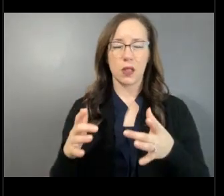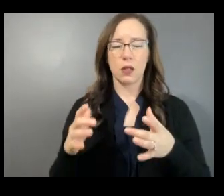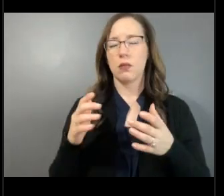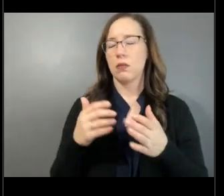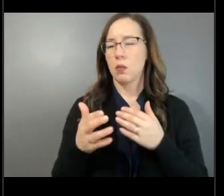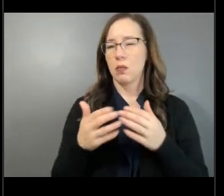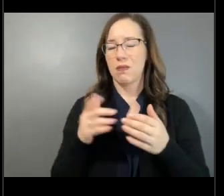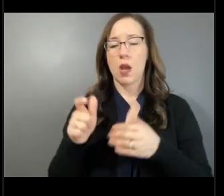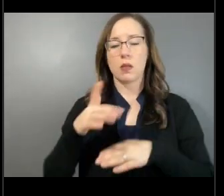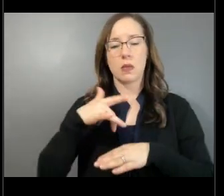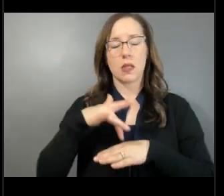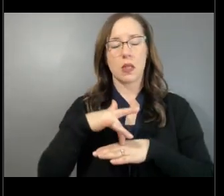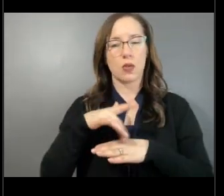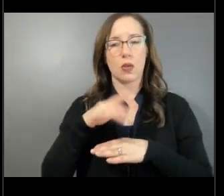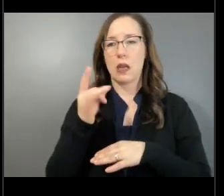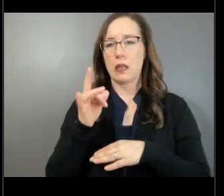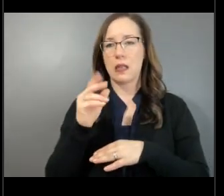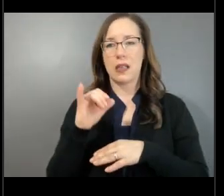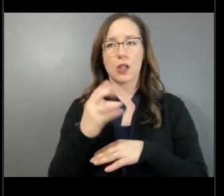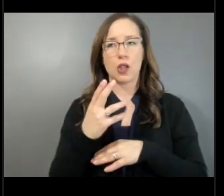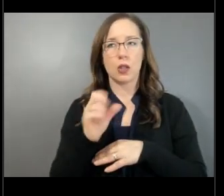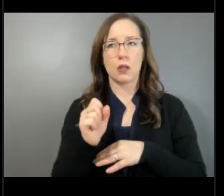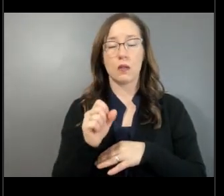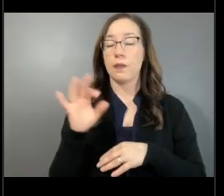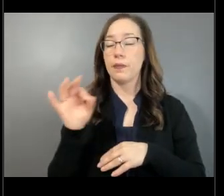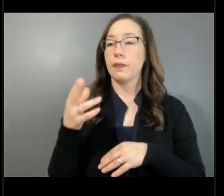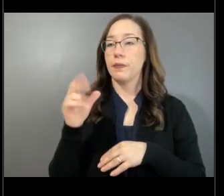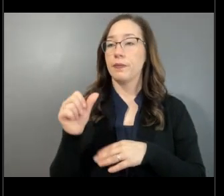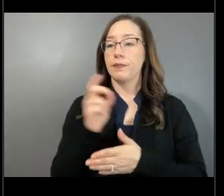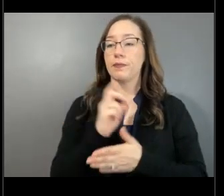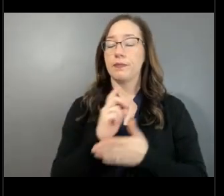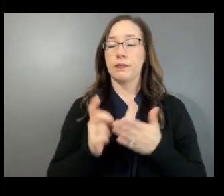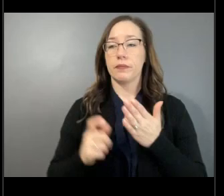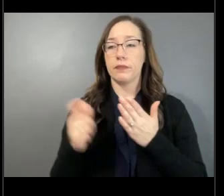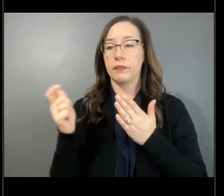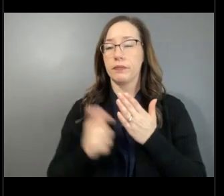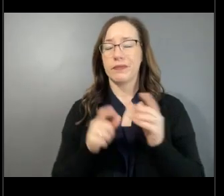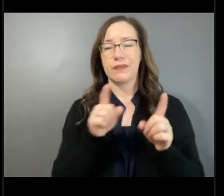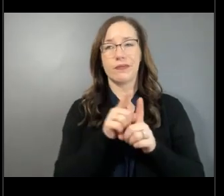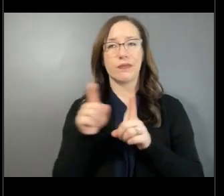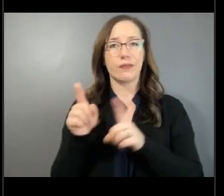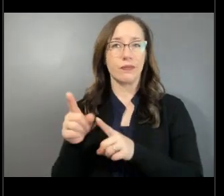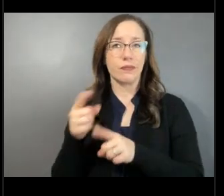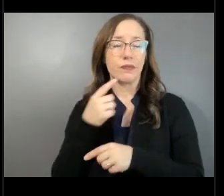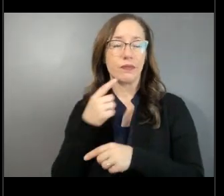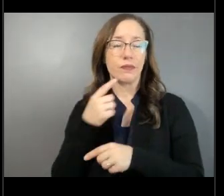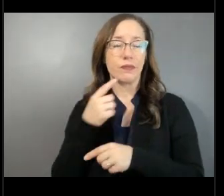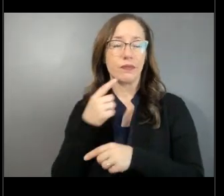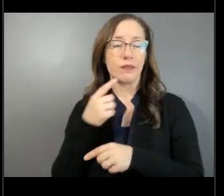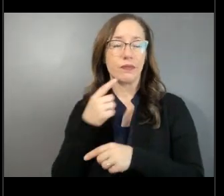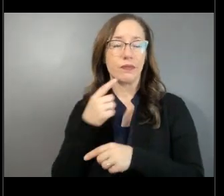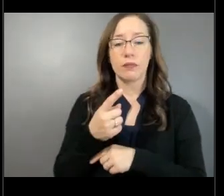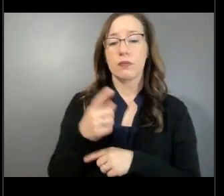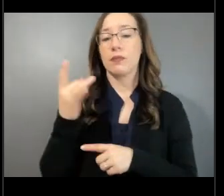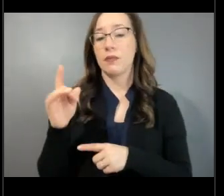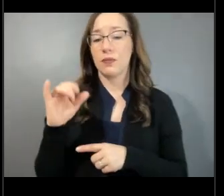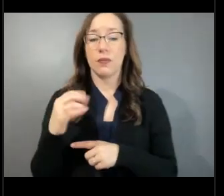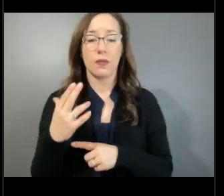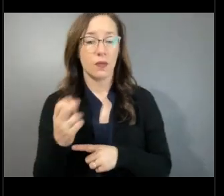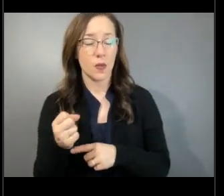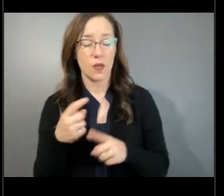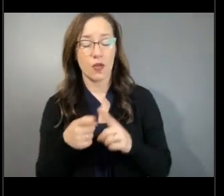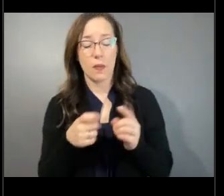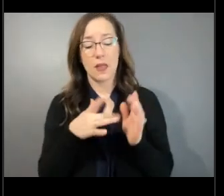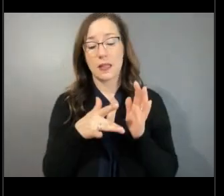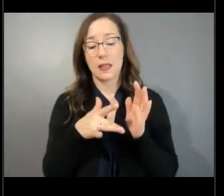18 inches. The Fair Housing Act Design Manual also stipulates that the 18 inches from the center line